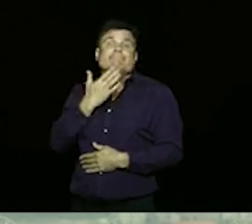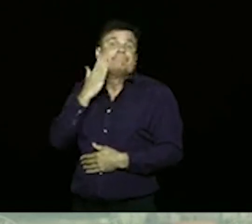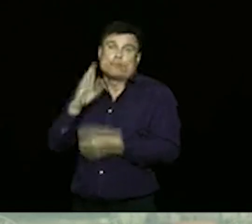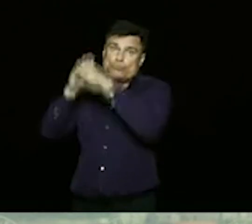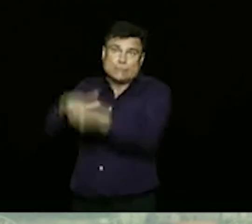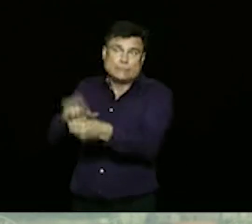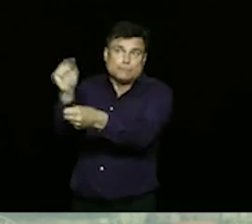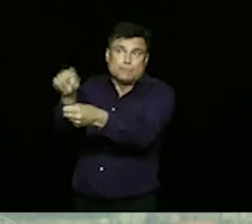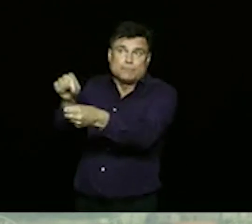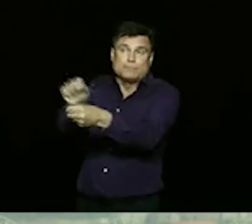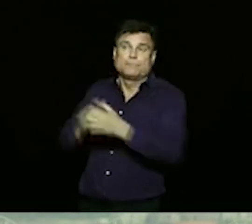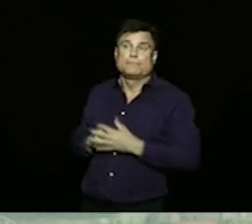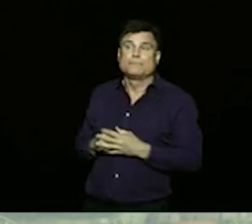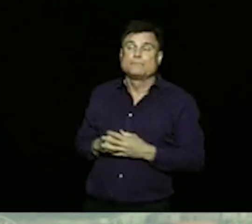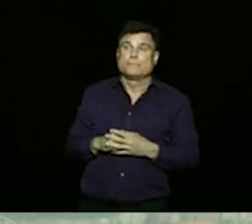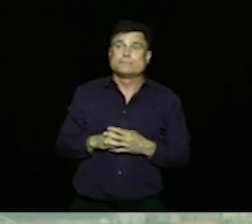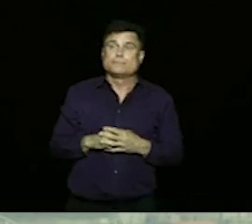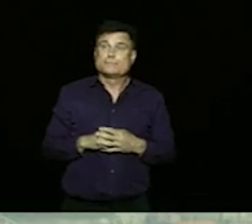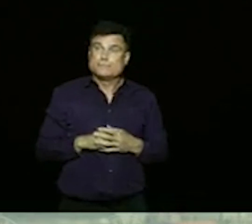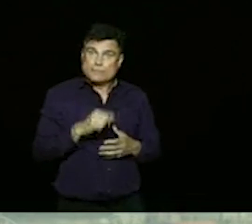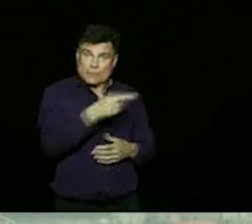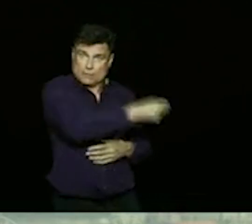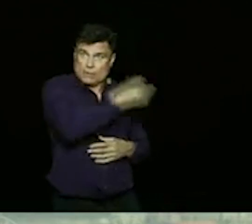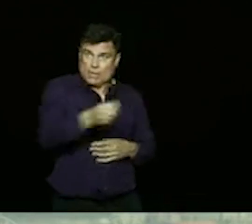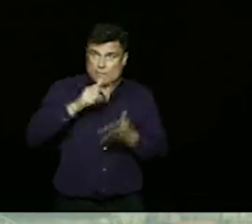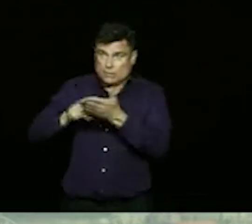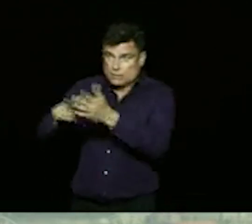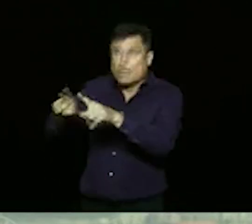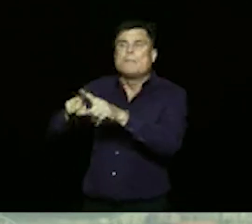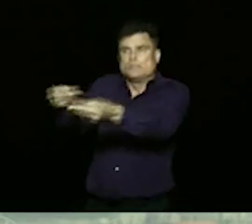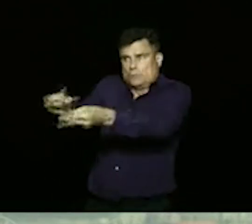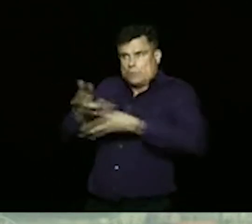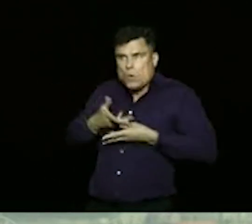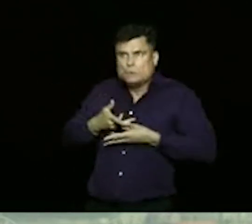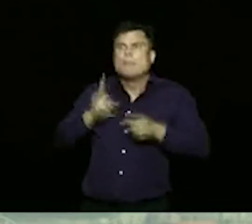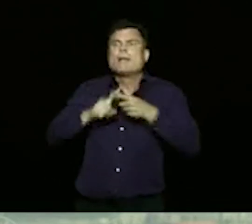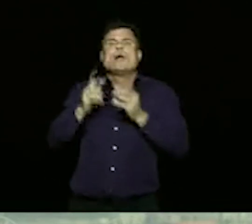people. We need to involve the many leaders, both at the First Nations Health Council,